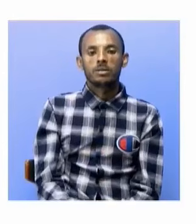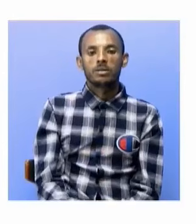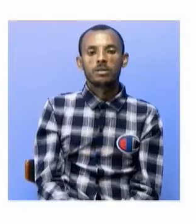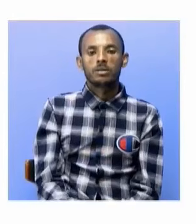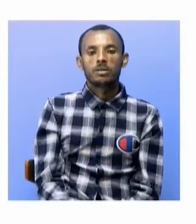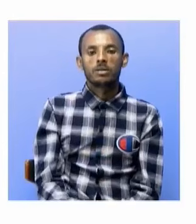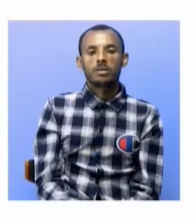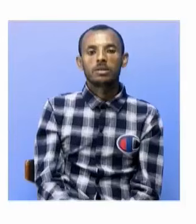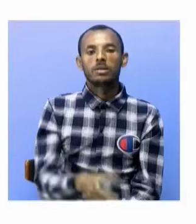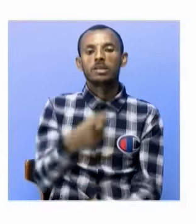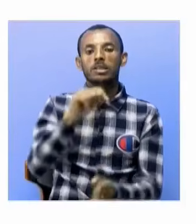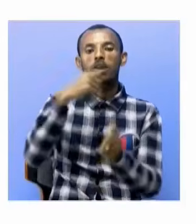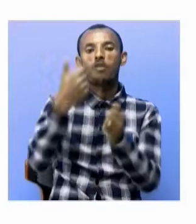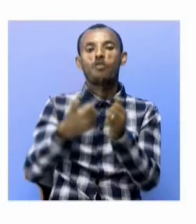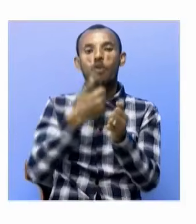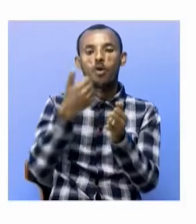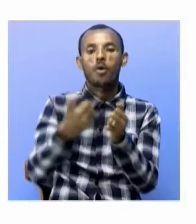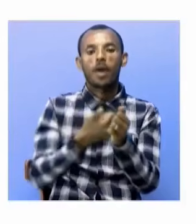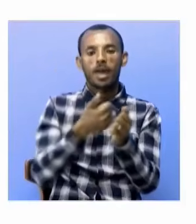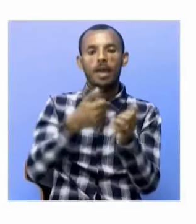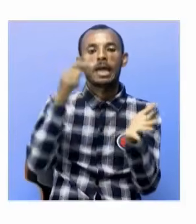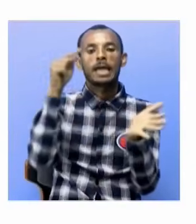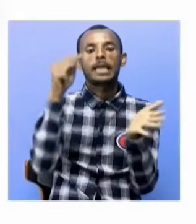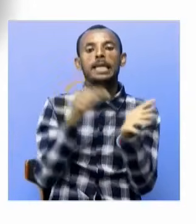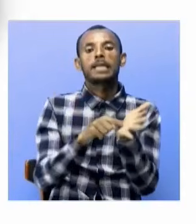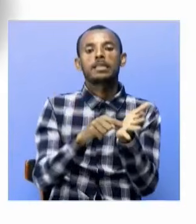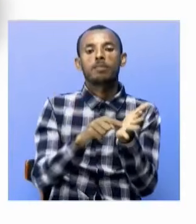the following decimals.